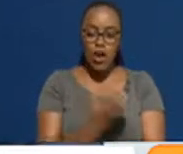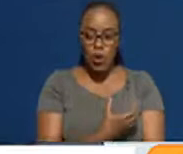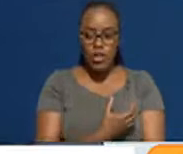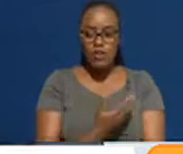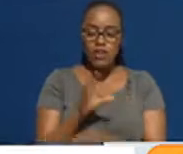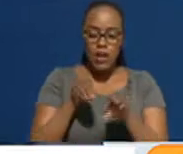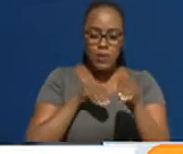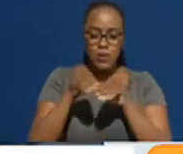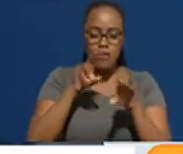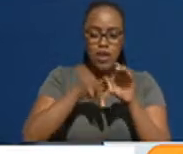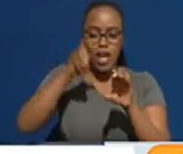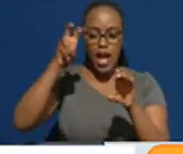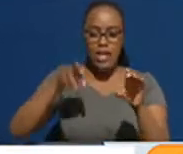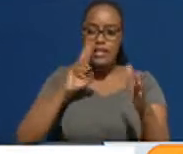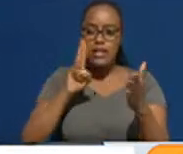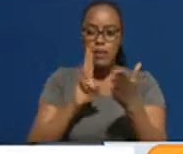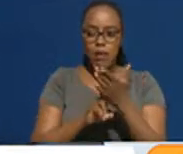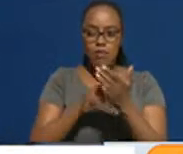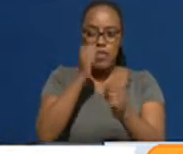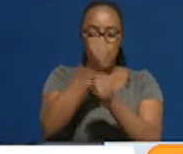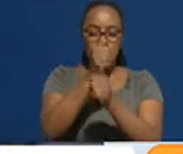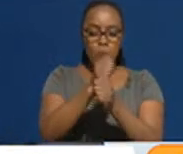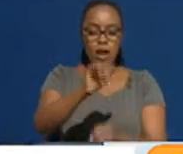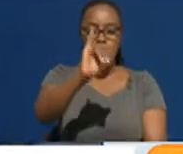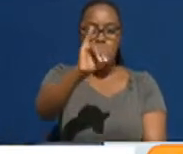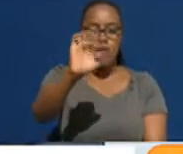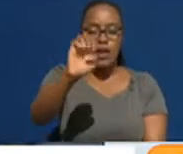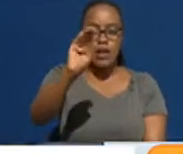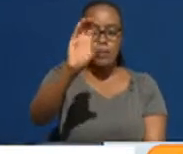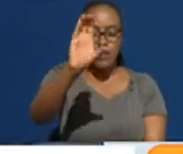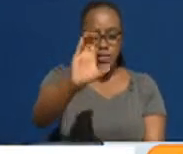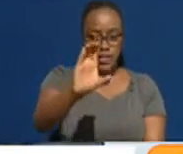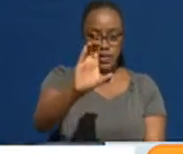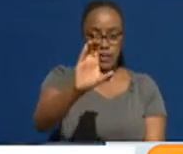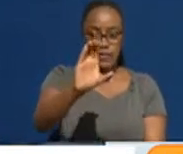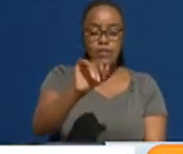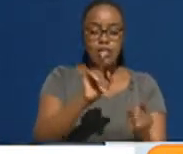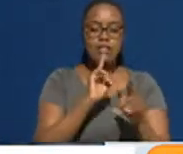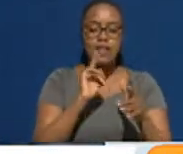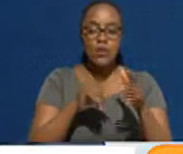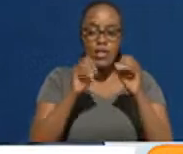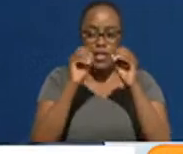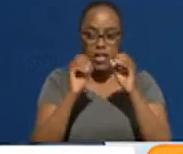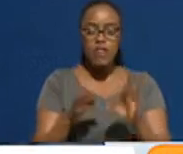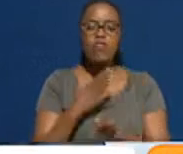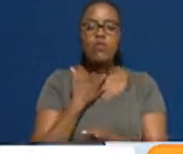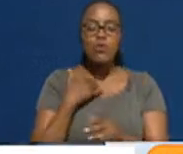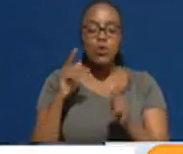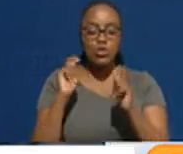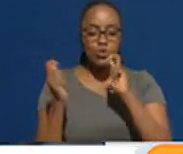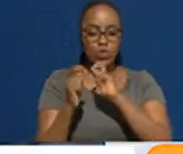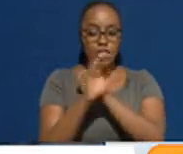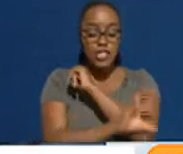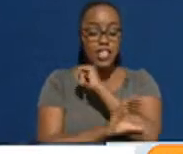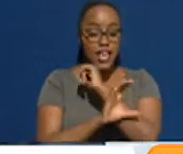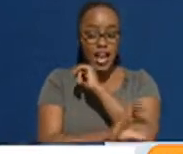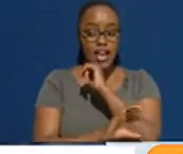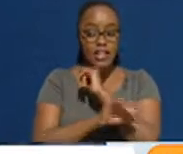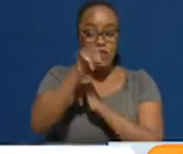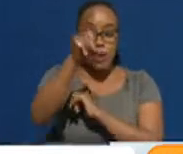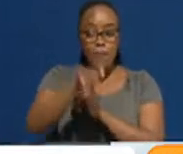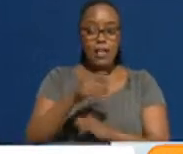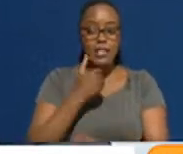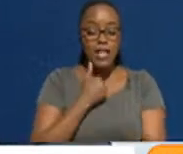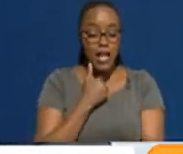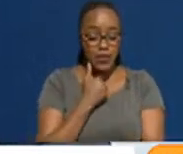Mm-hmm. It was an exit report on the workings of IEBC. And he said, if you want to reform this country, you must